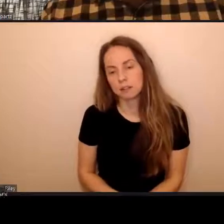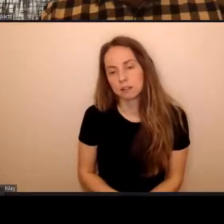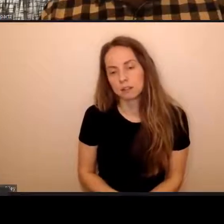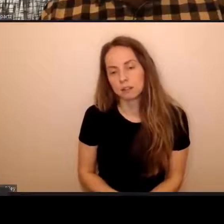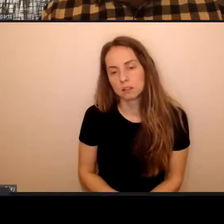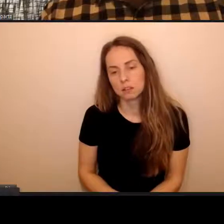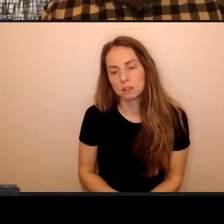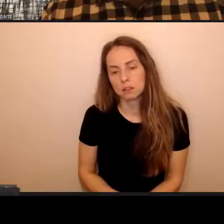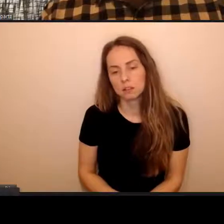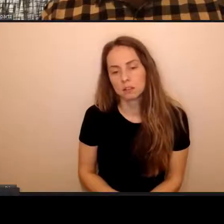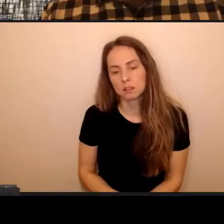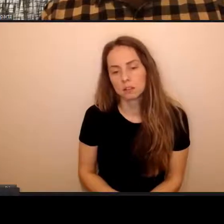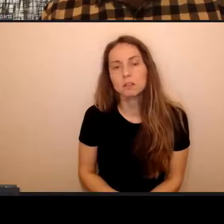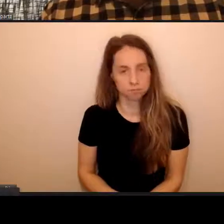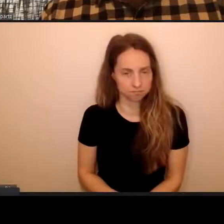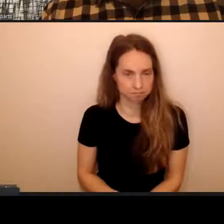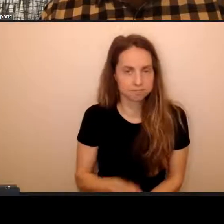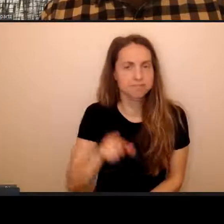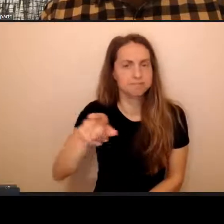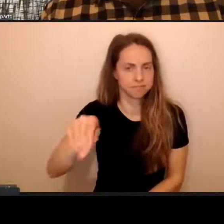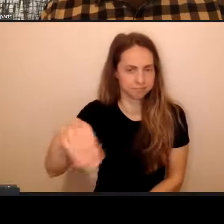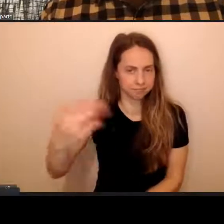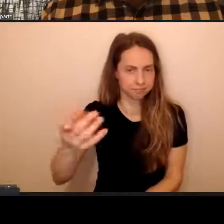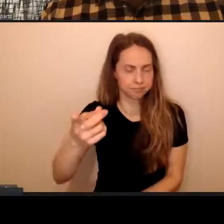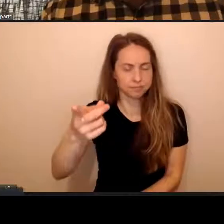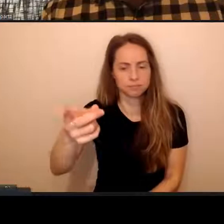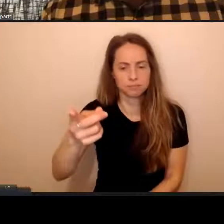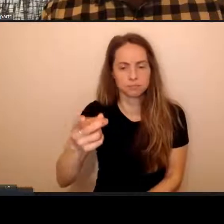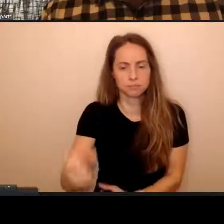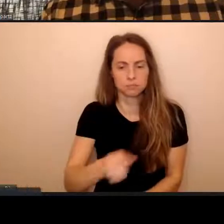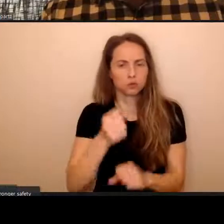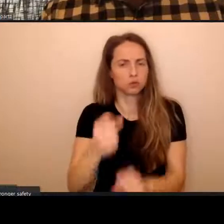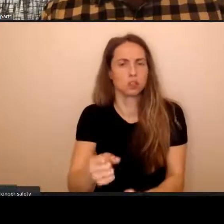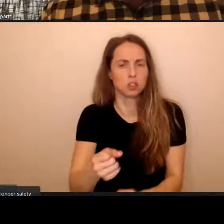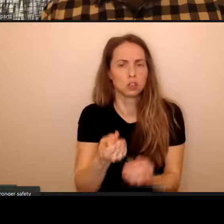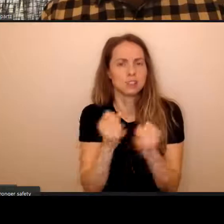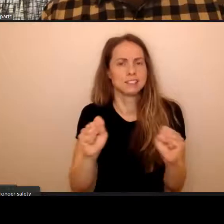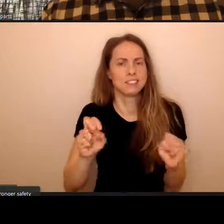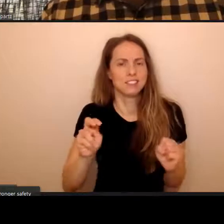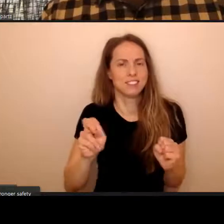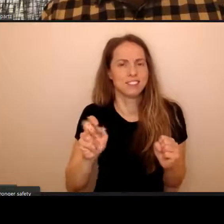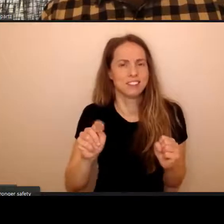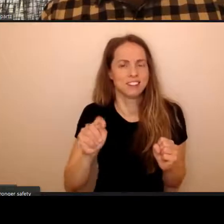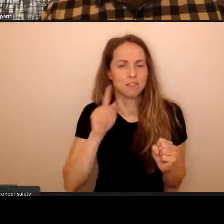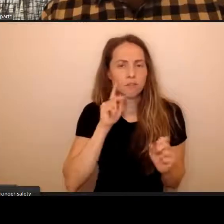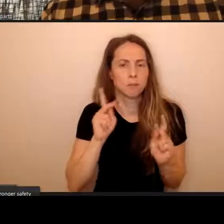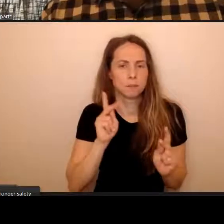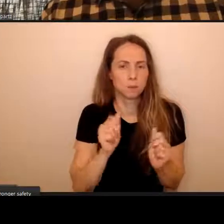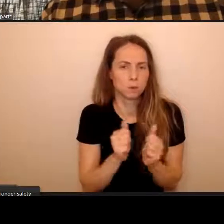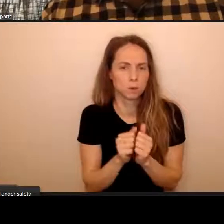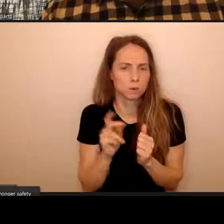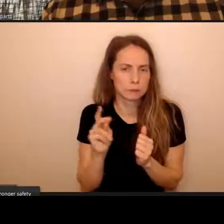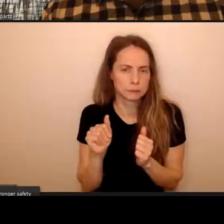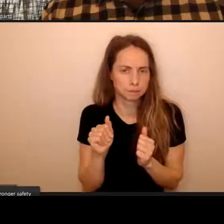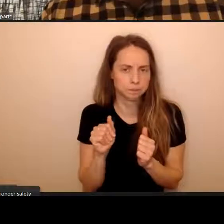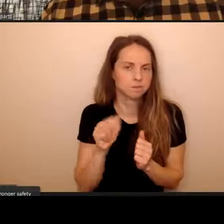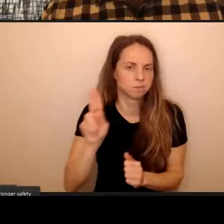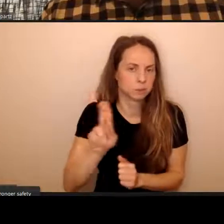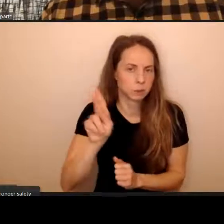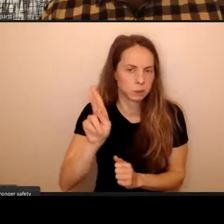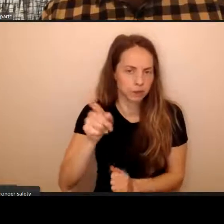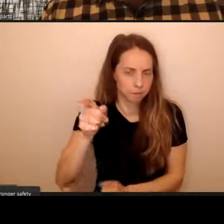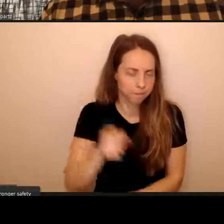They provide a stronger safety net for people with disabilities in the UK.